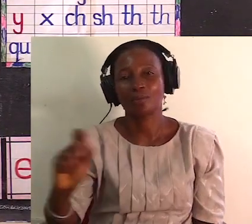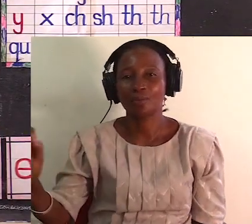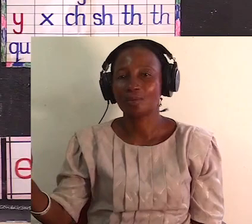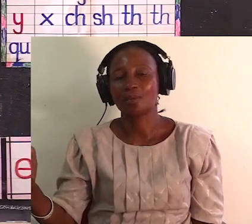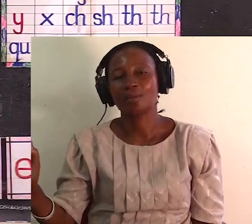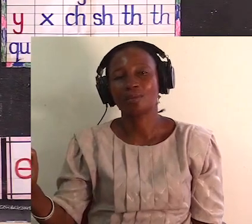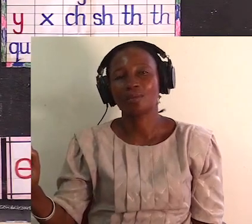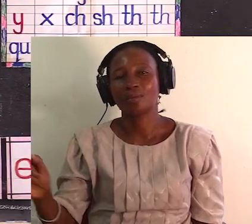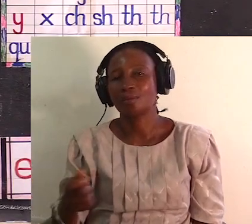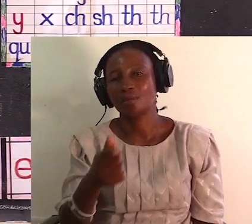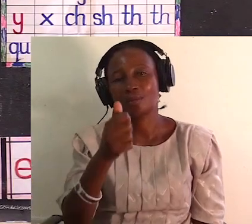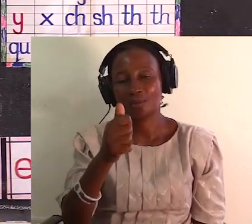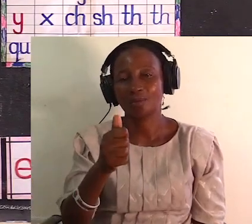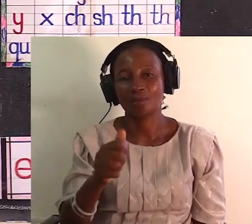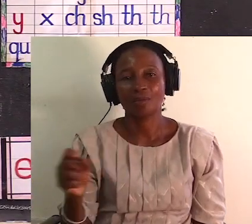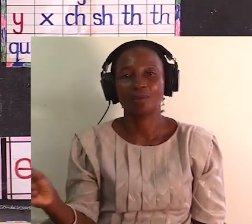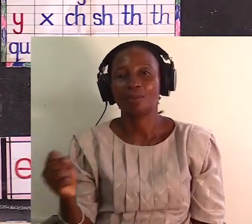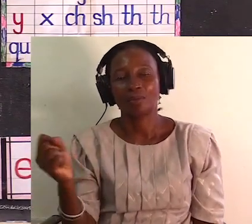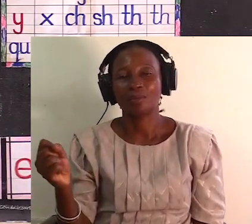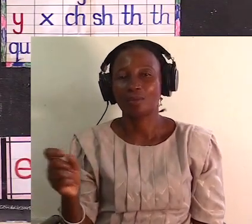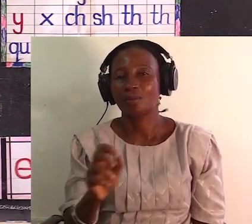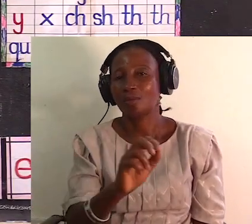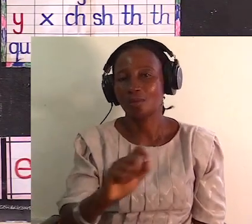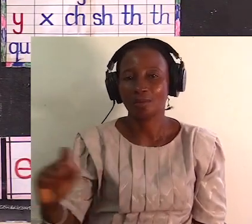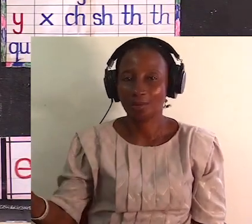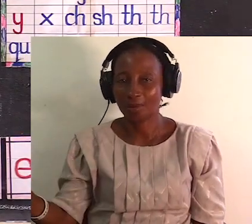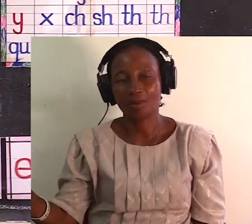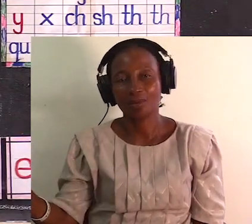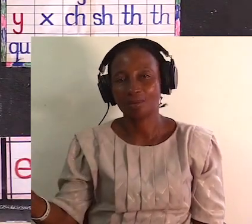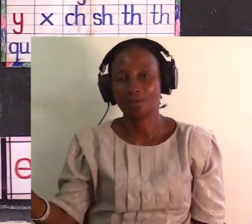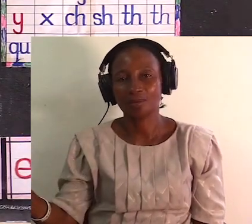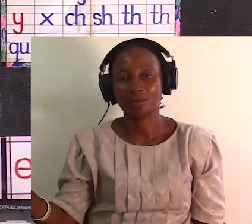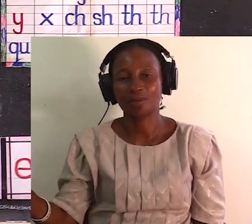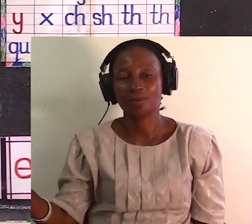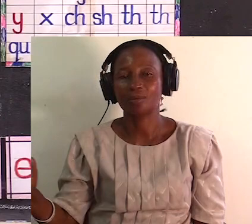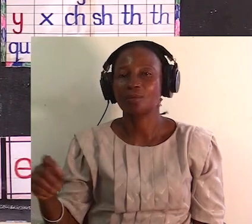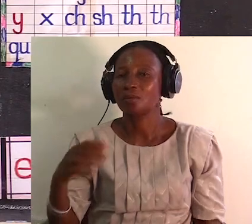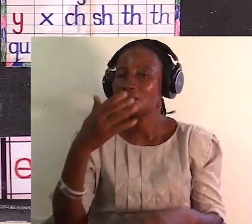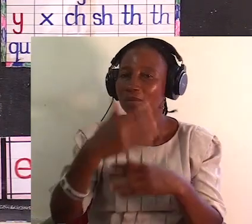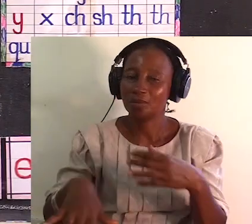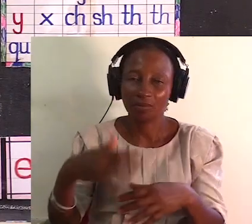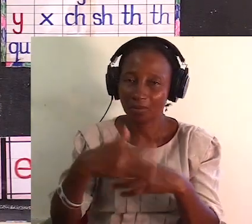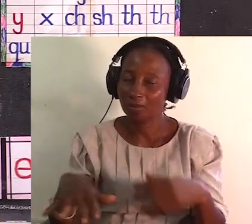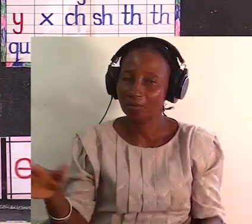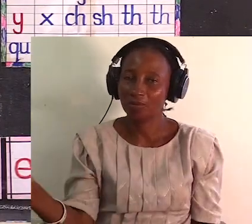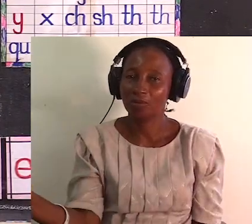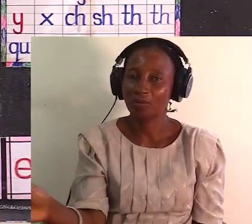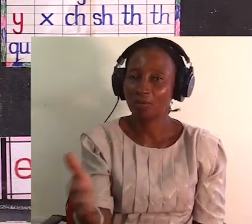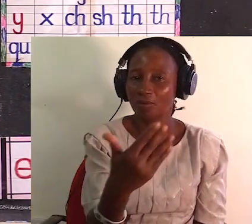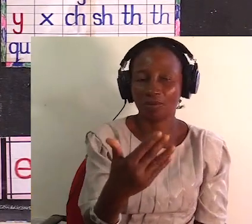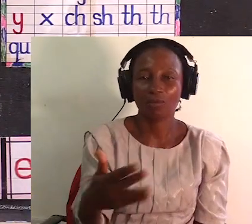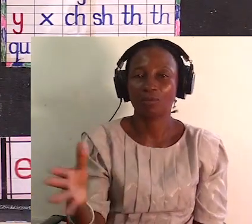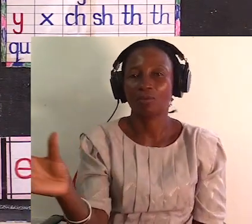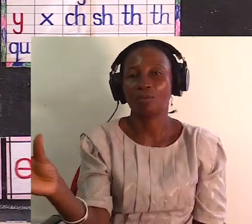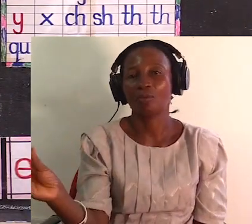without. That you cannot go without having the scale. We should be able to write. Any letter we sound out, we